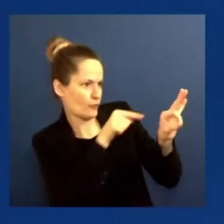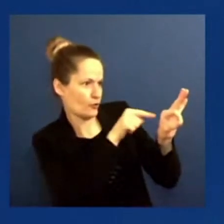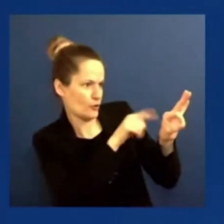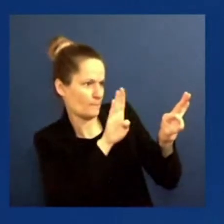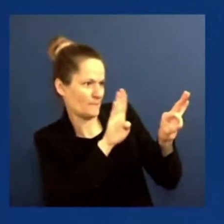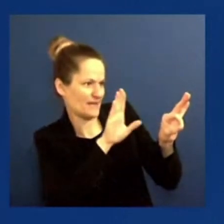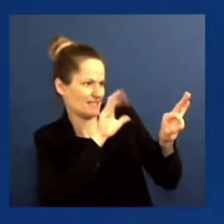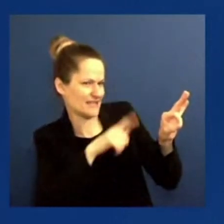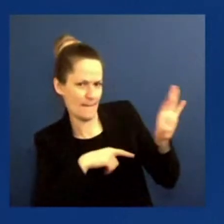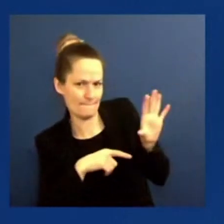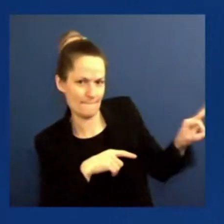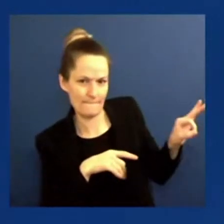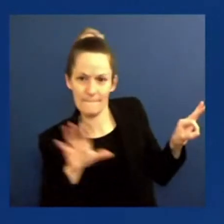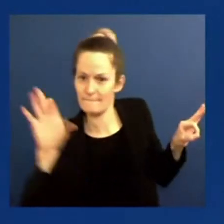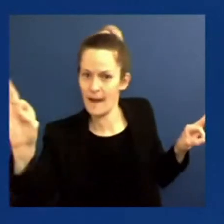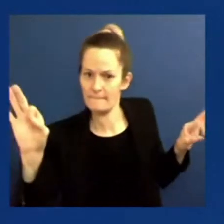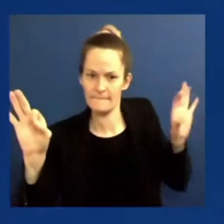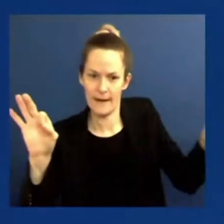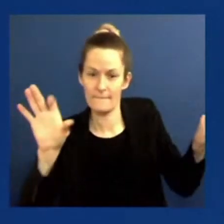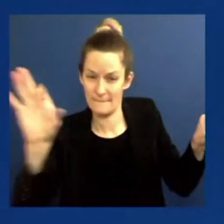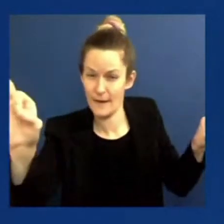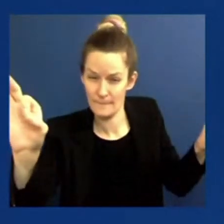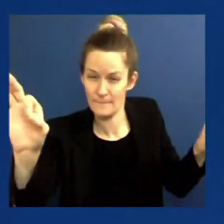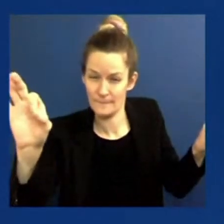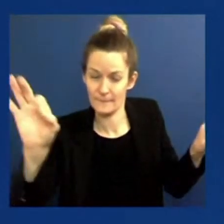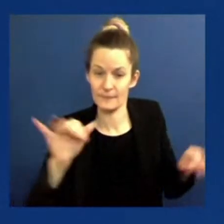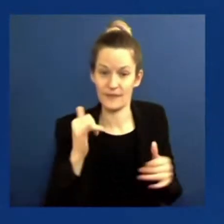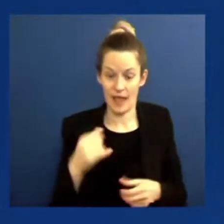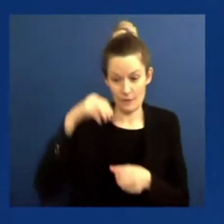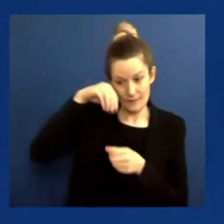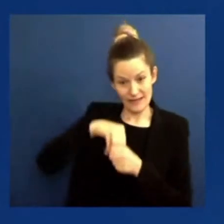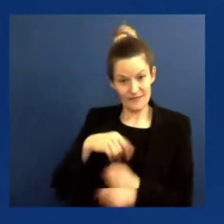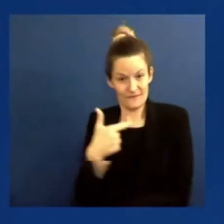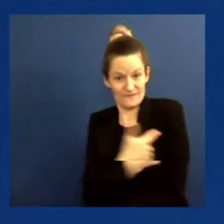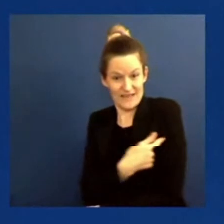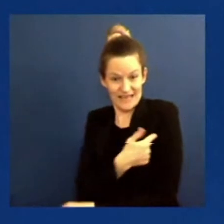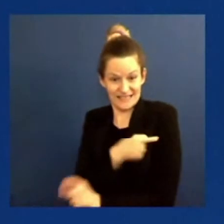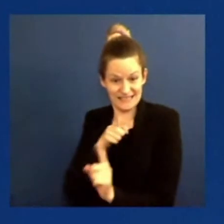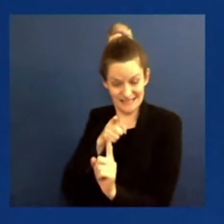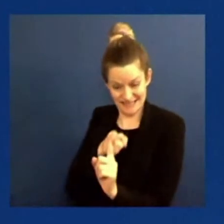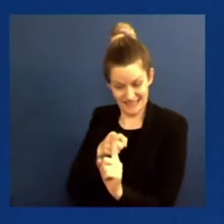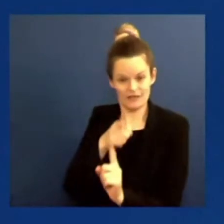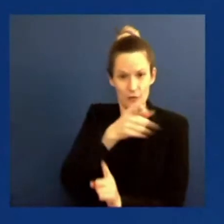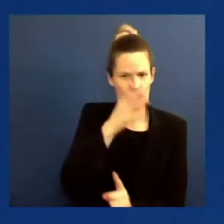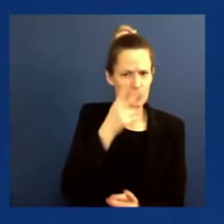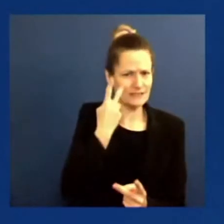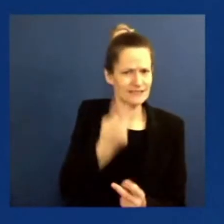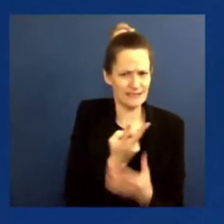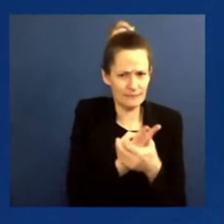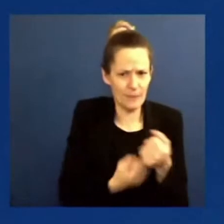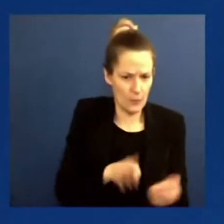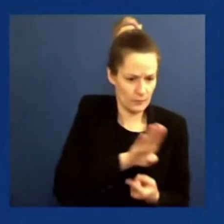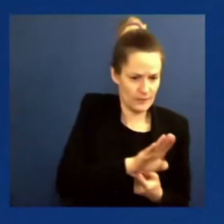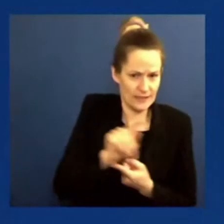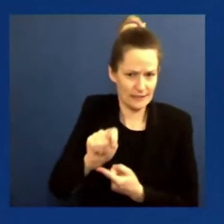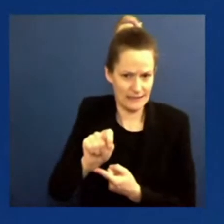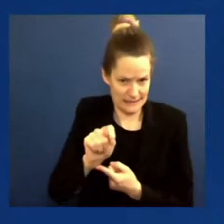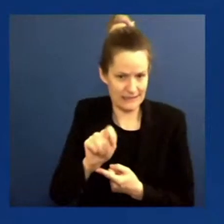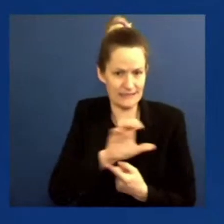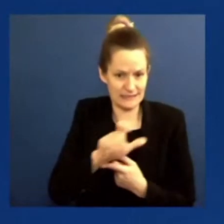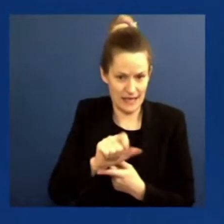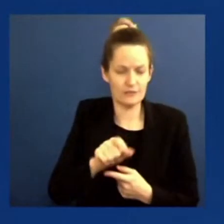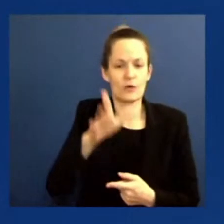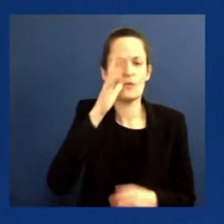we refer to it as an immunogen. So let's take a look at what that means and why it's important to understanding the clinical issues. Next